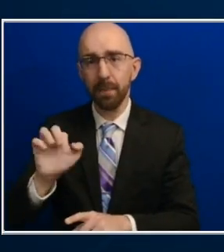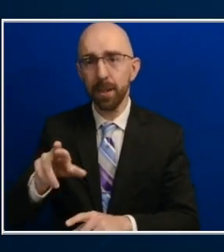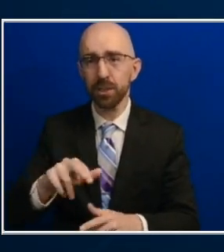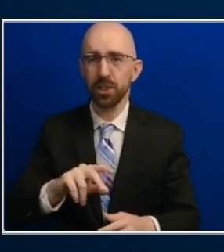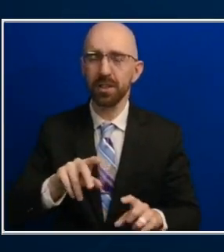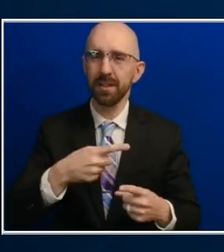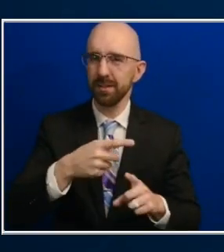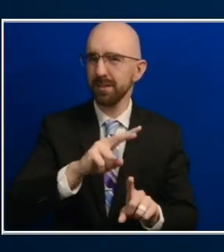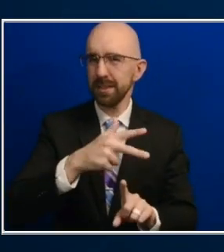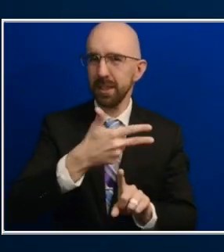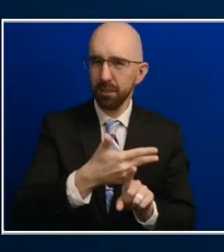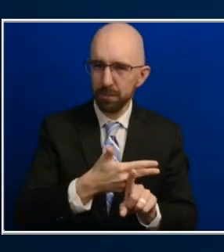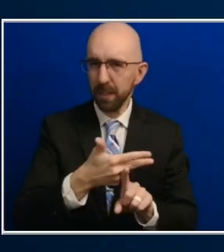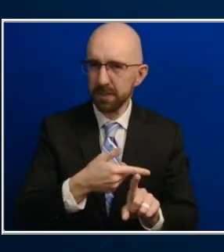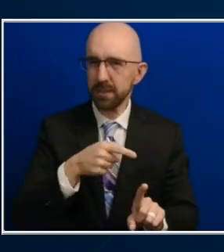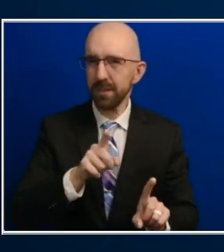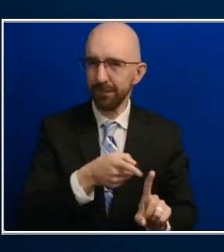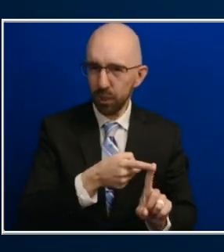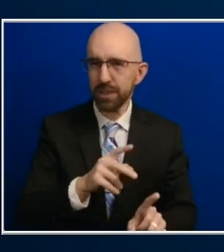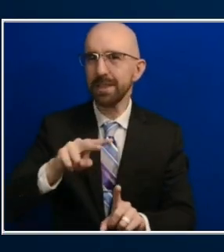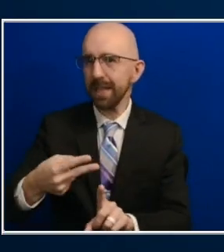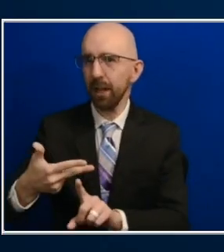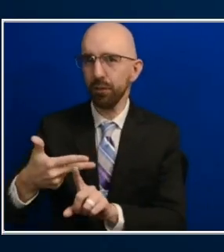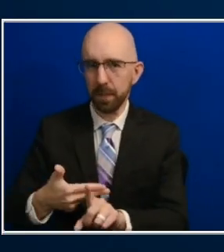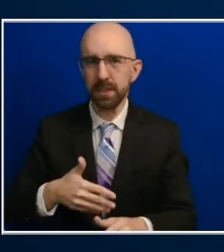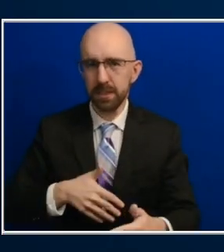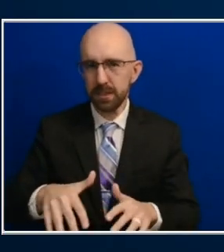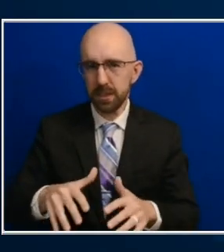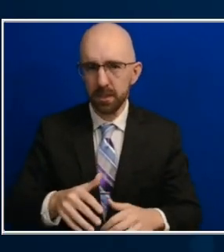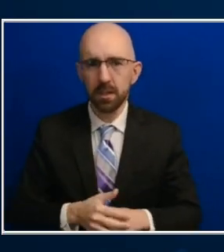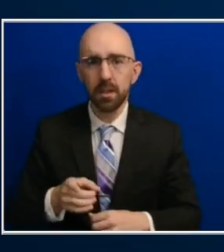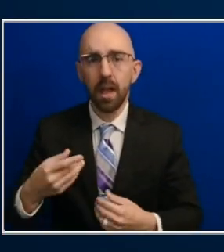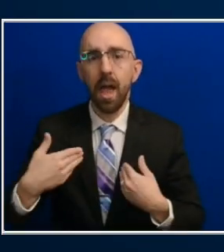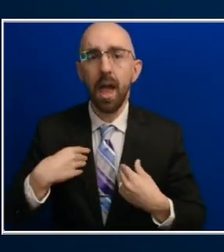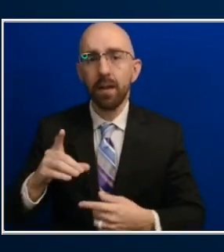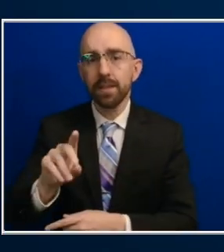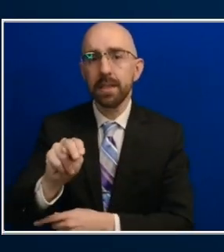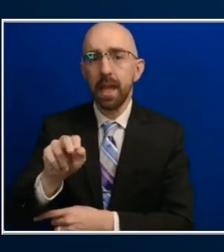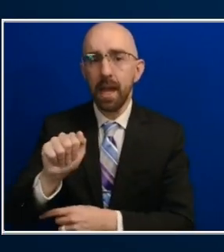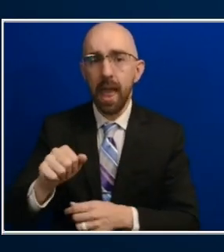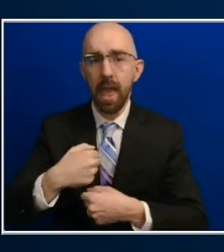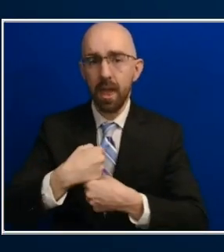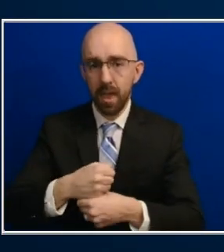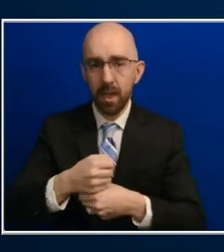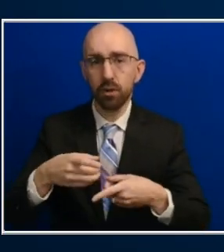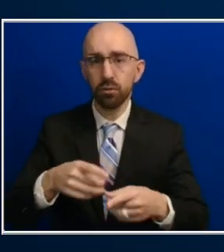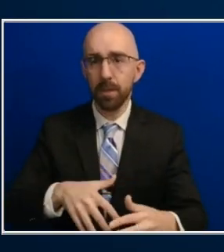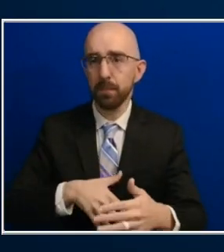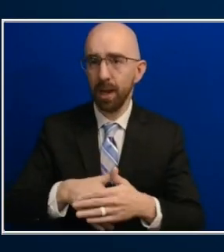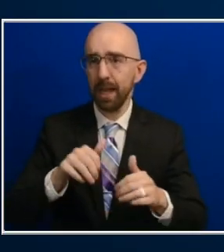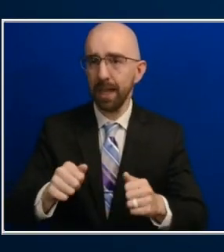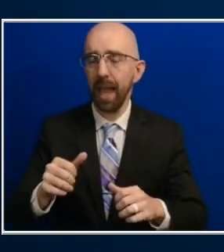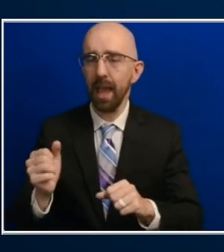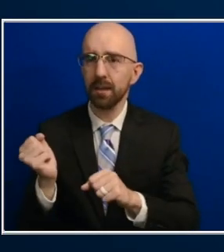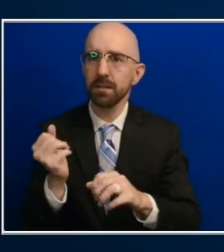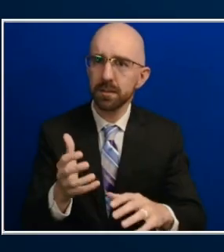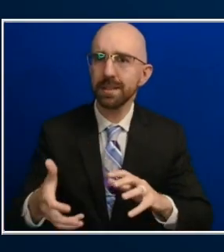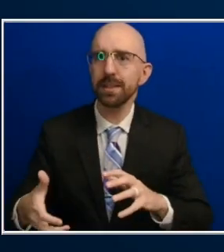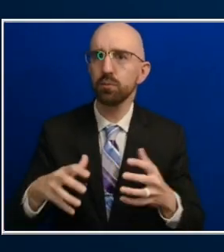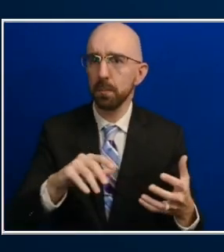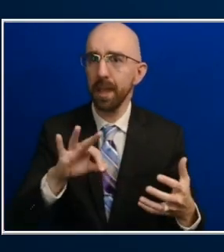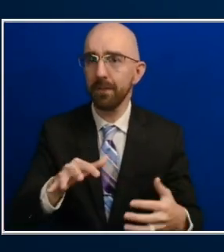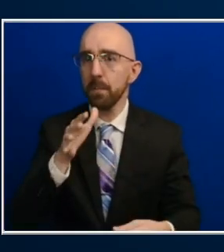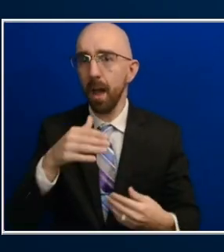on DNA synthesis that are occurring throughout the entirety of the pregnancy that can be disrupted if a mom has a